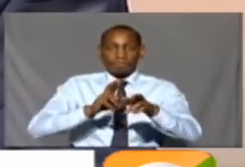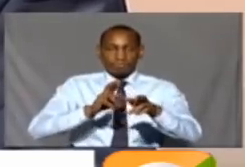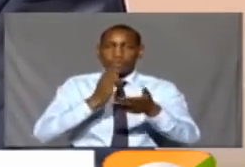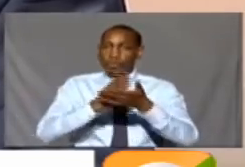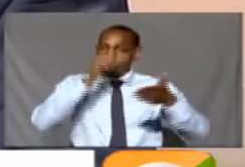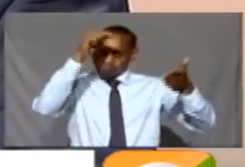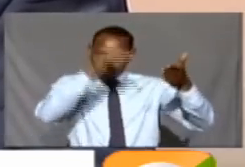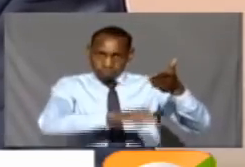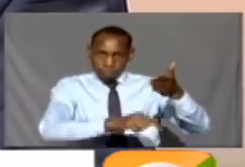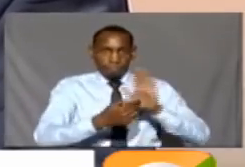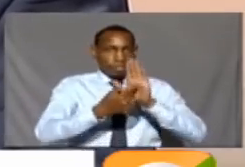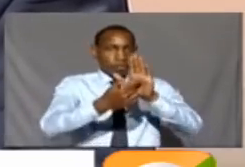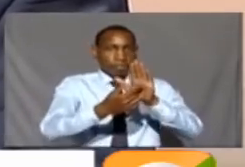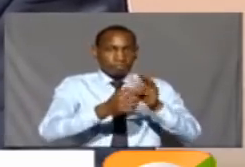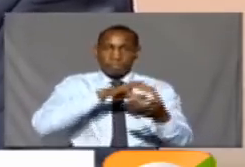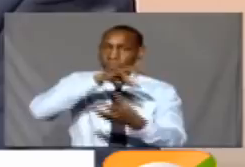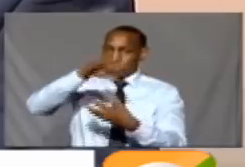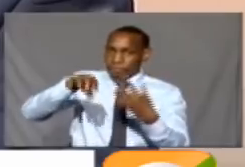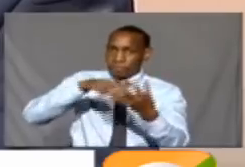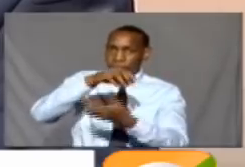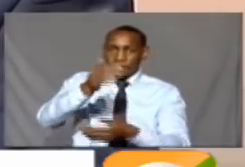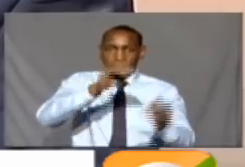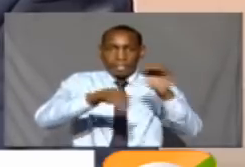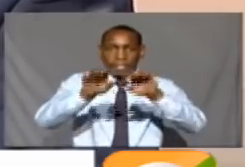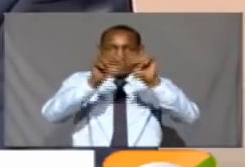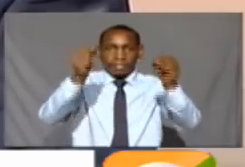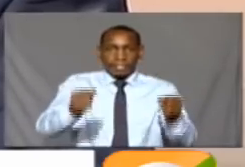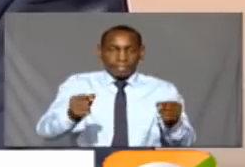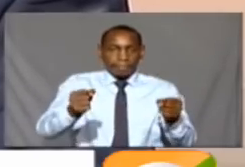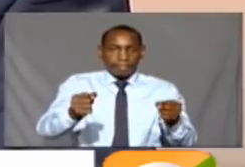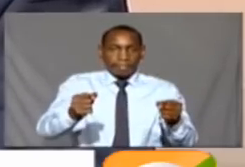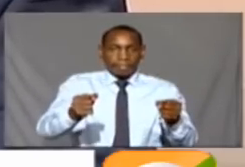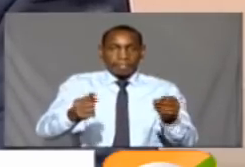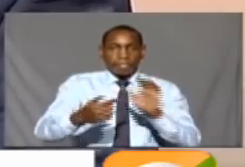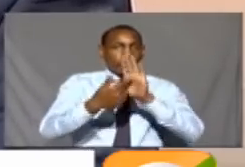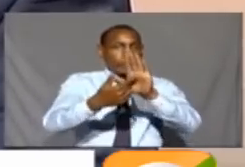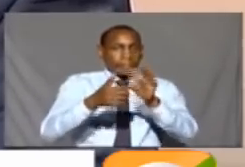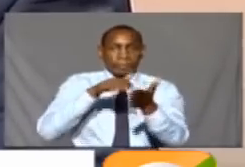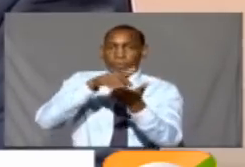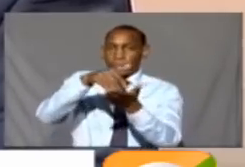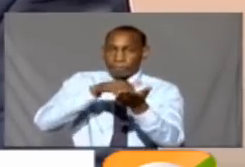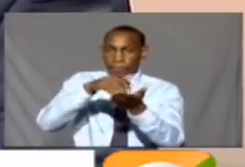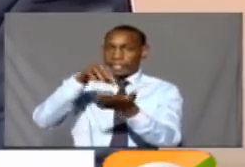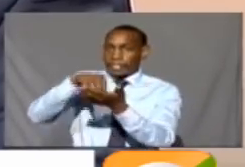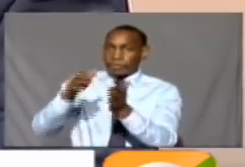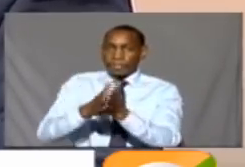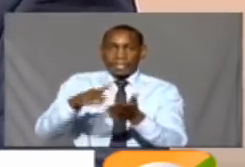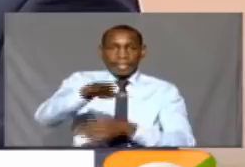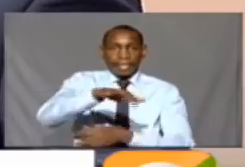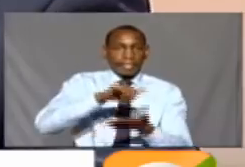in bringing out the mess in our electoral system, in pointing out the weak areas and areas that